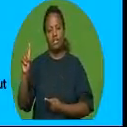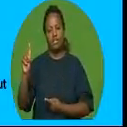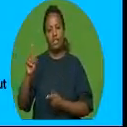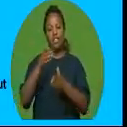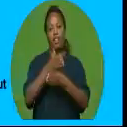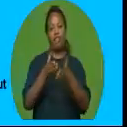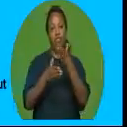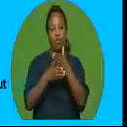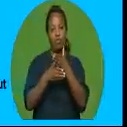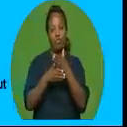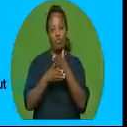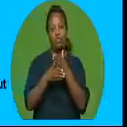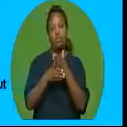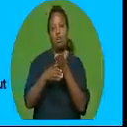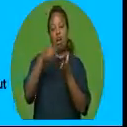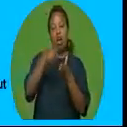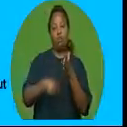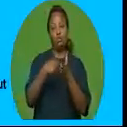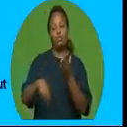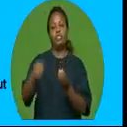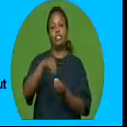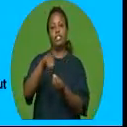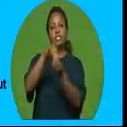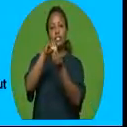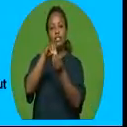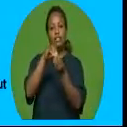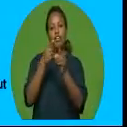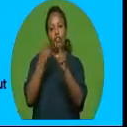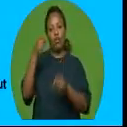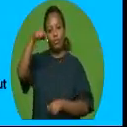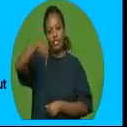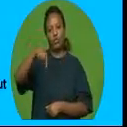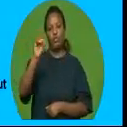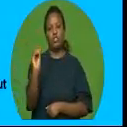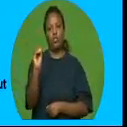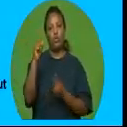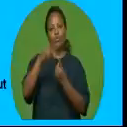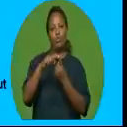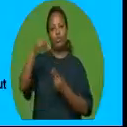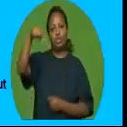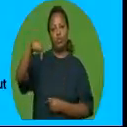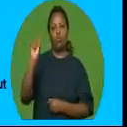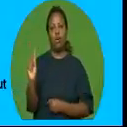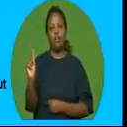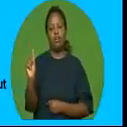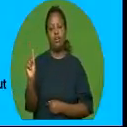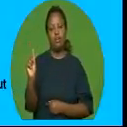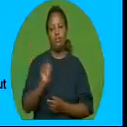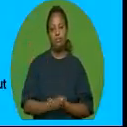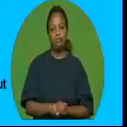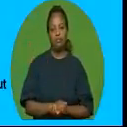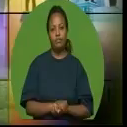P1, the level of real output increases from Q0 to